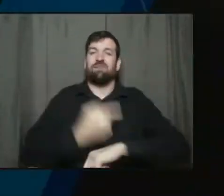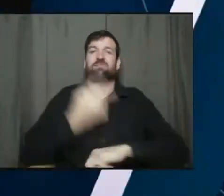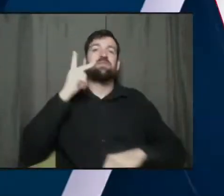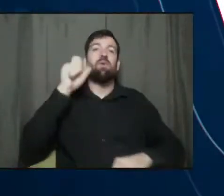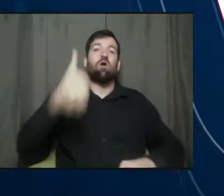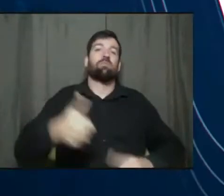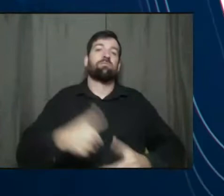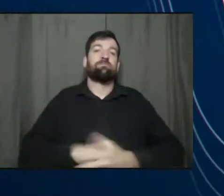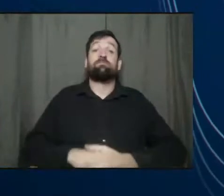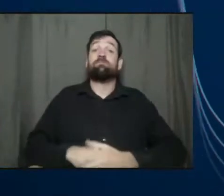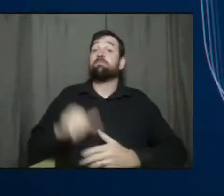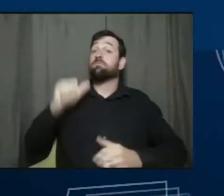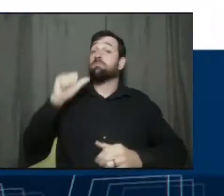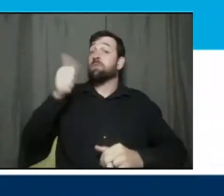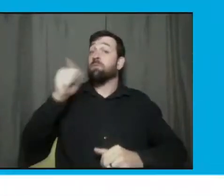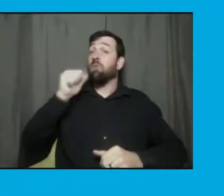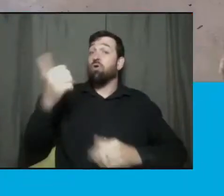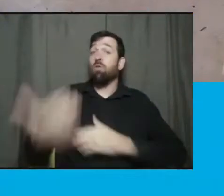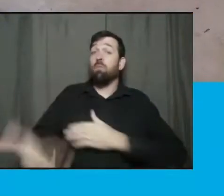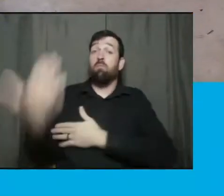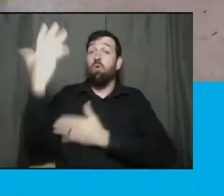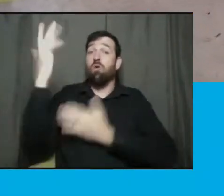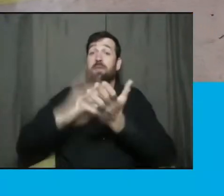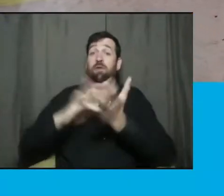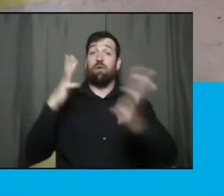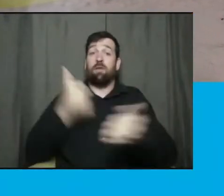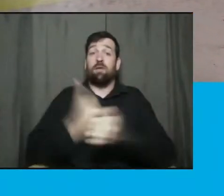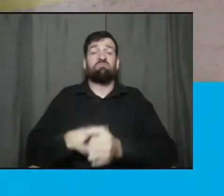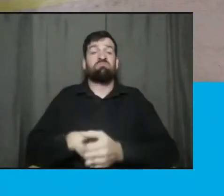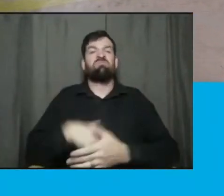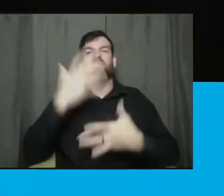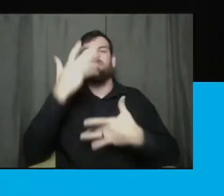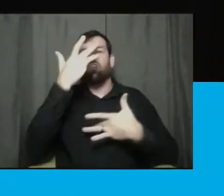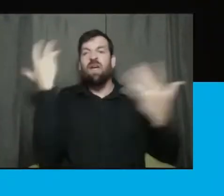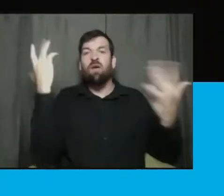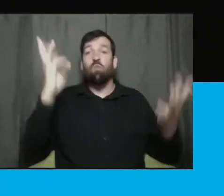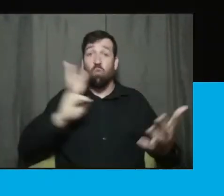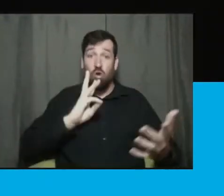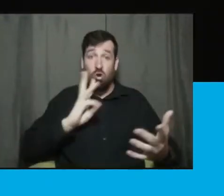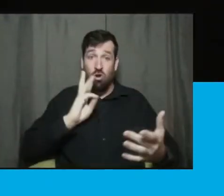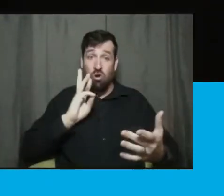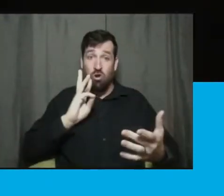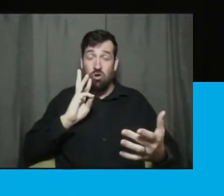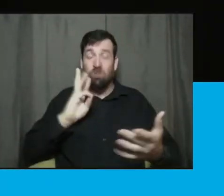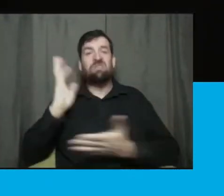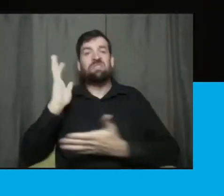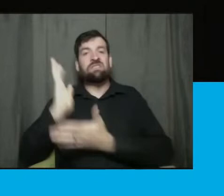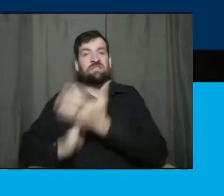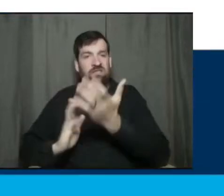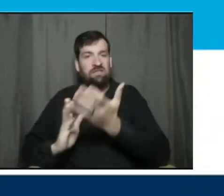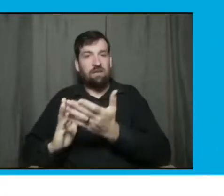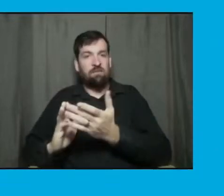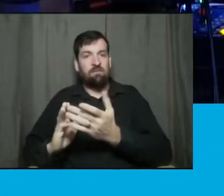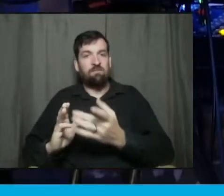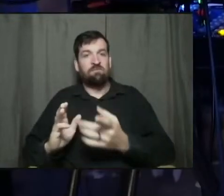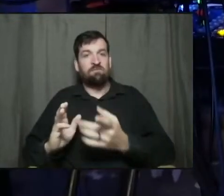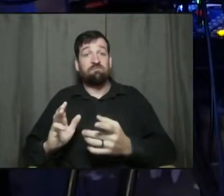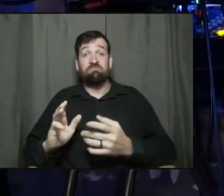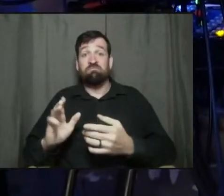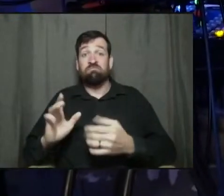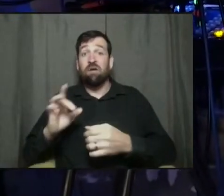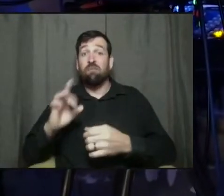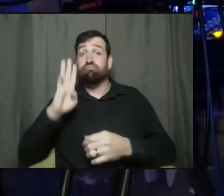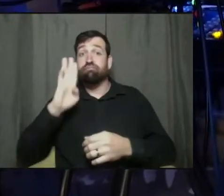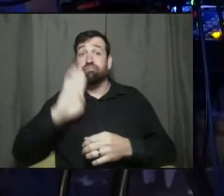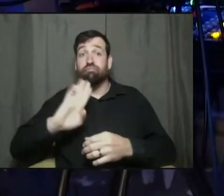up tomorrow on the Morning Medical Update. Forget water after a workout. Some are cracking open a cold one. I'm Jessica